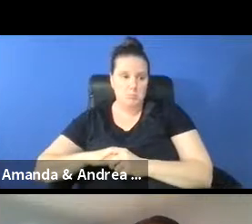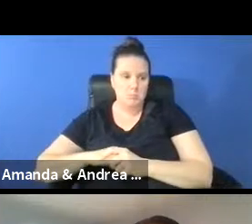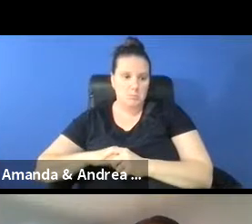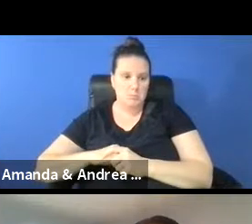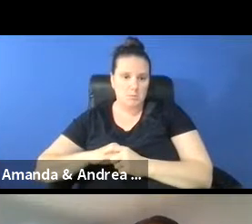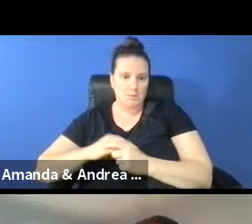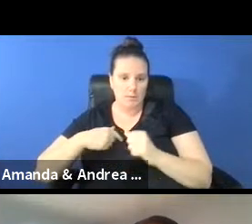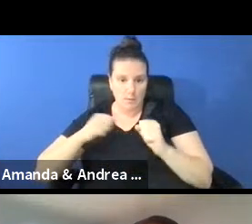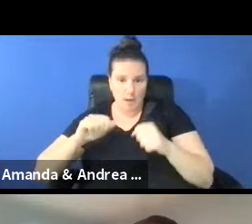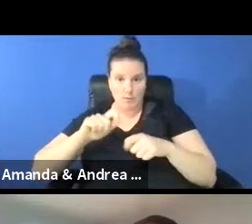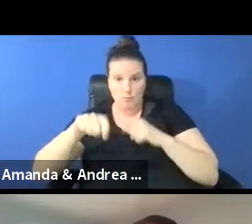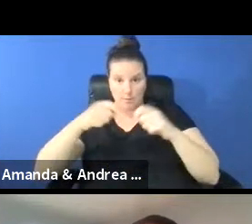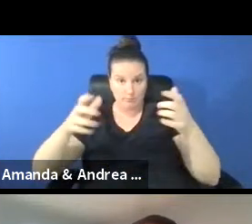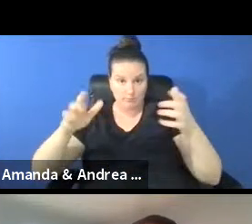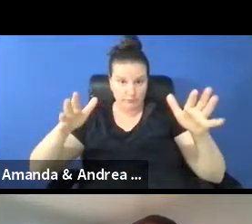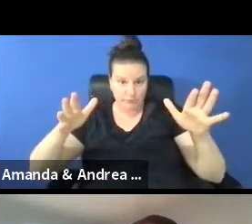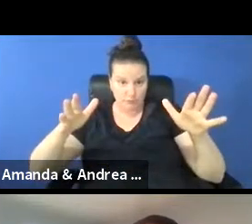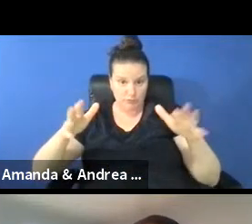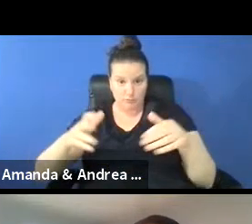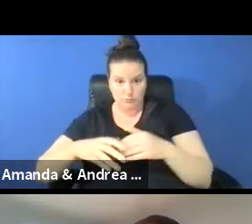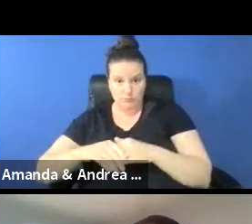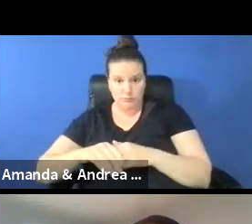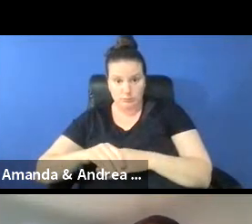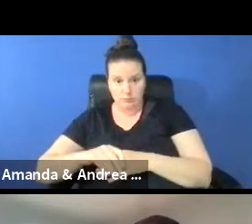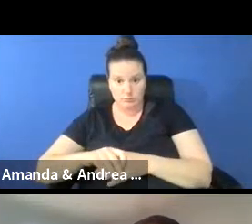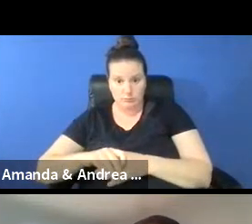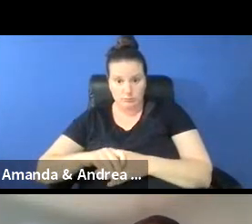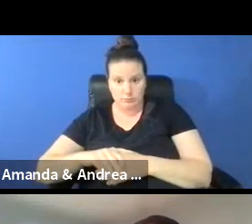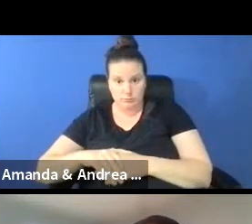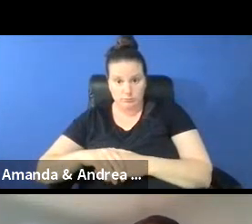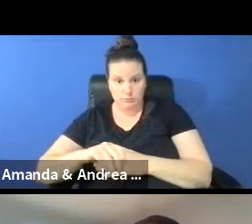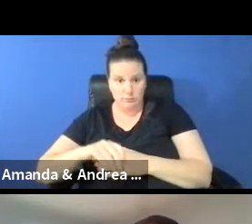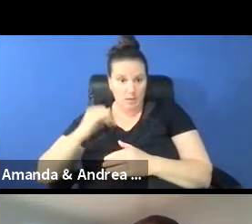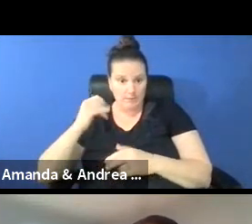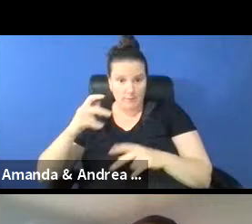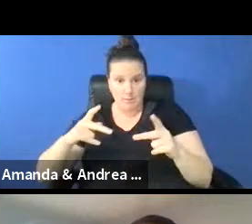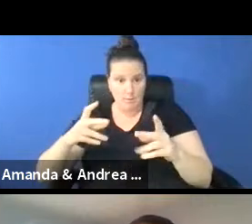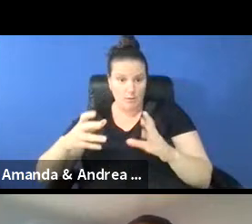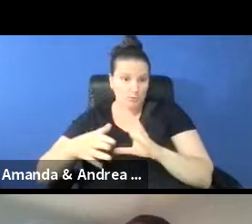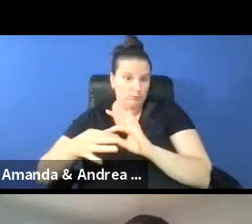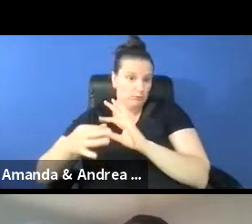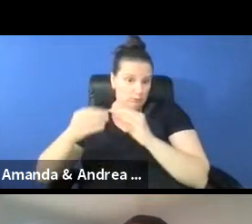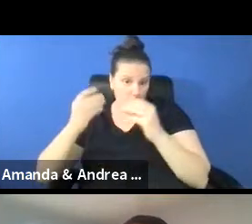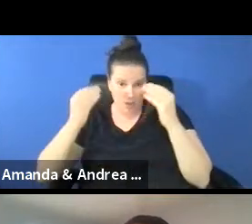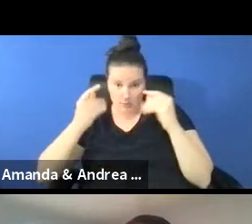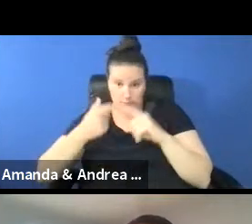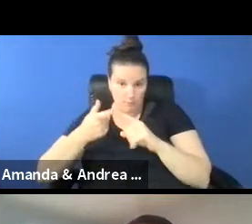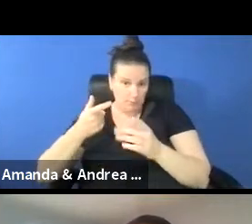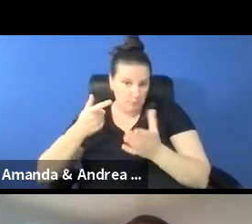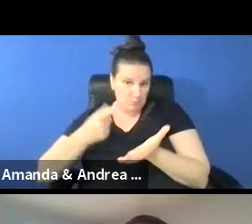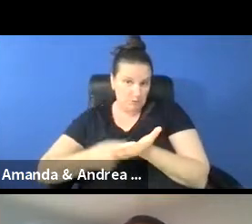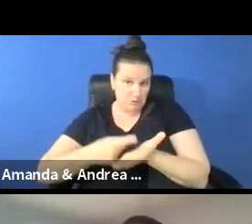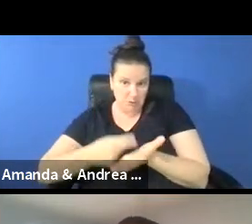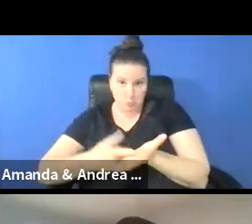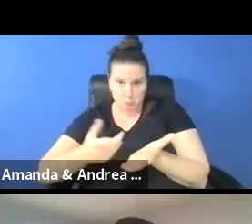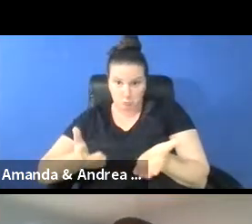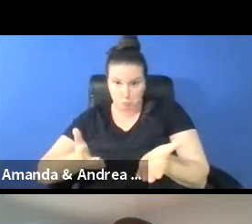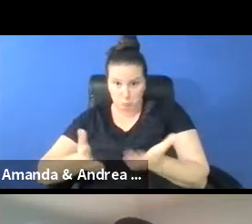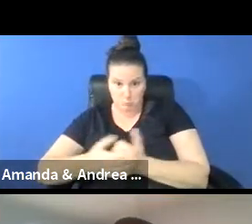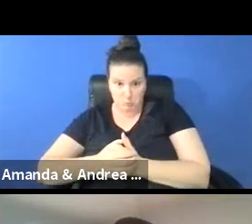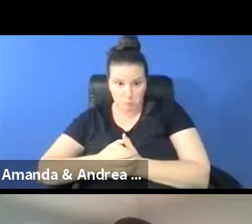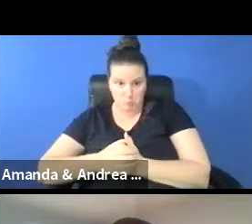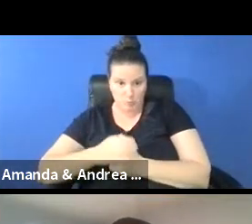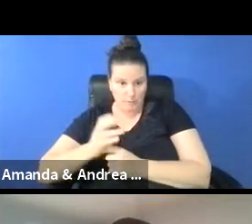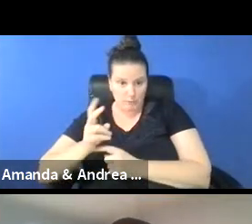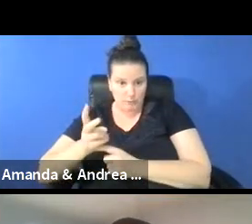we can either wrap up, or if folks want to share a couple thoughts from the discussion, we've got a